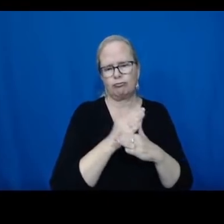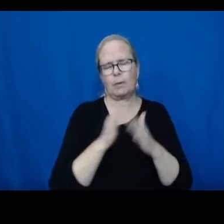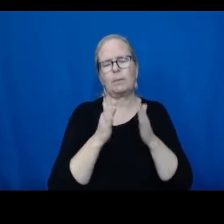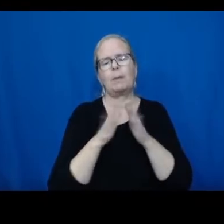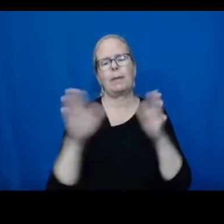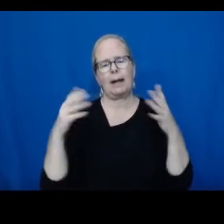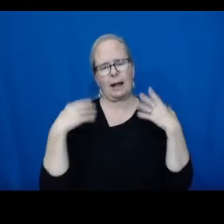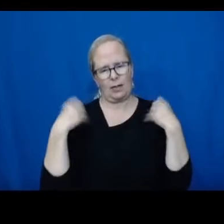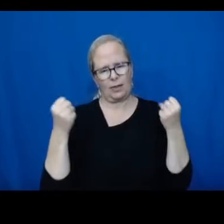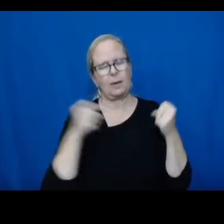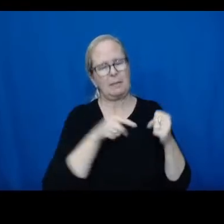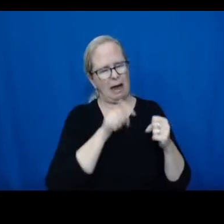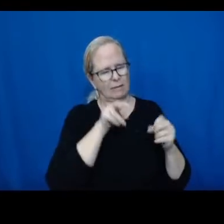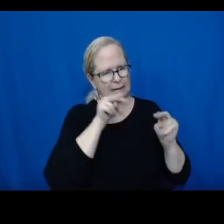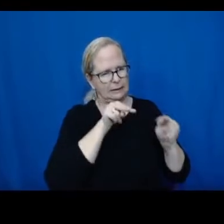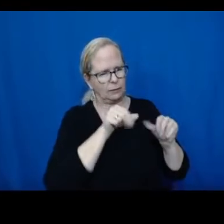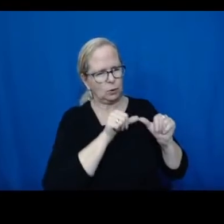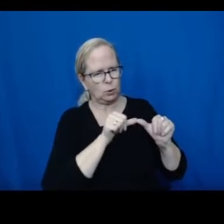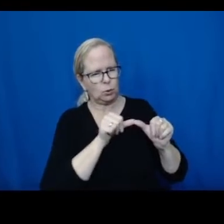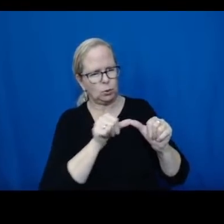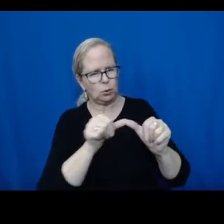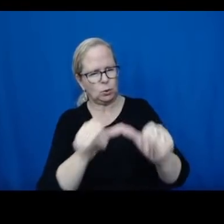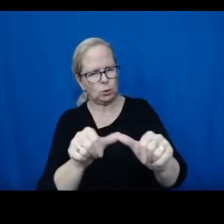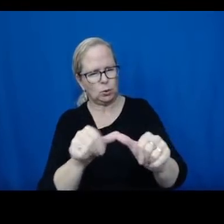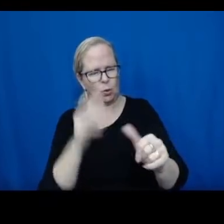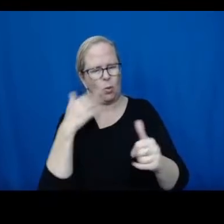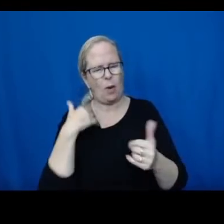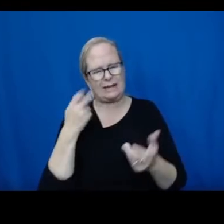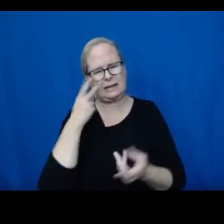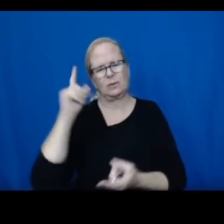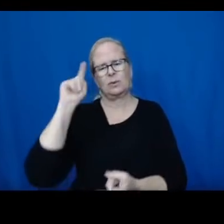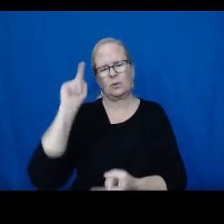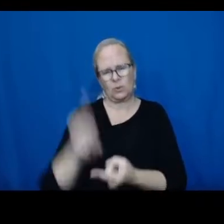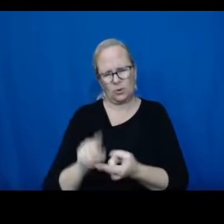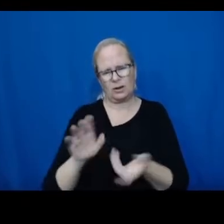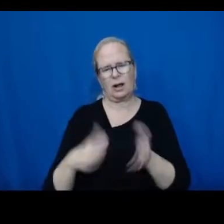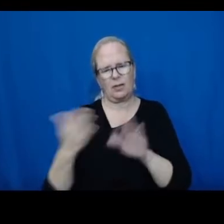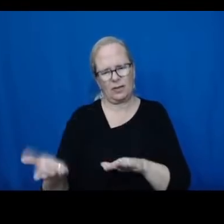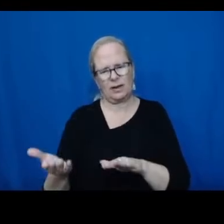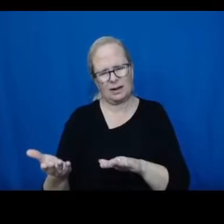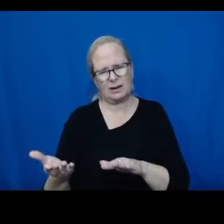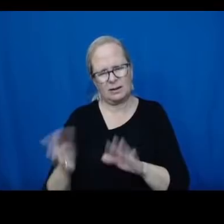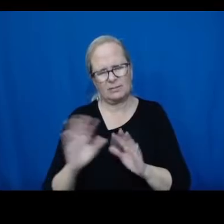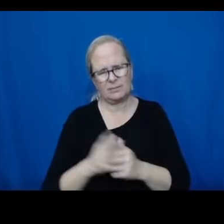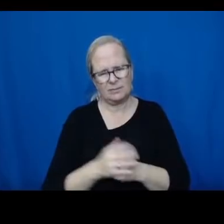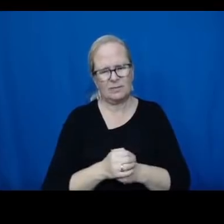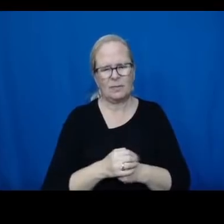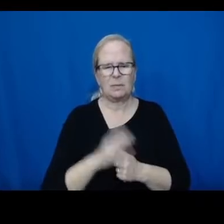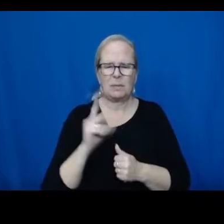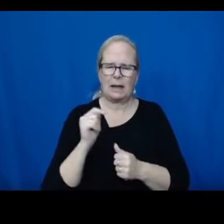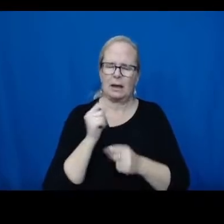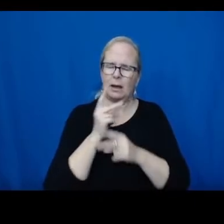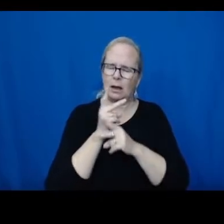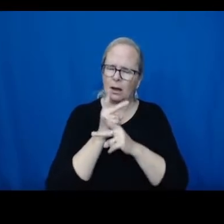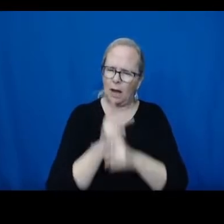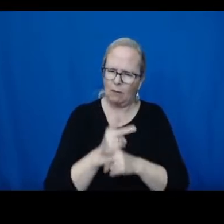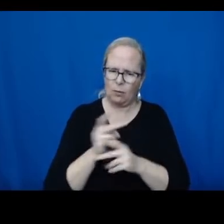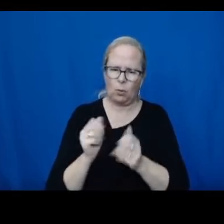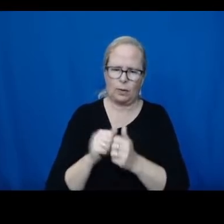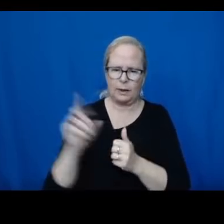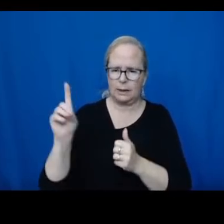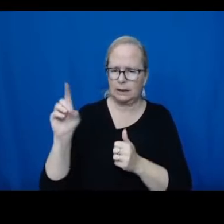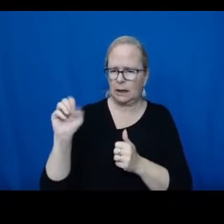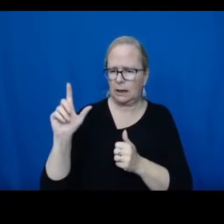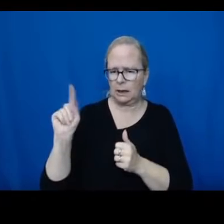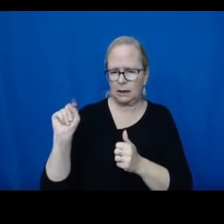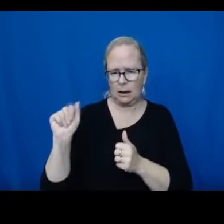Not everybody needs a booster at 6 months, and many people will have protection. So be careful, I think, as we go forward, and feel comfortable